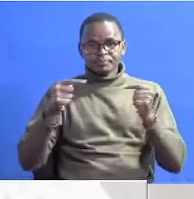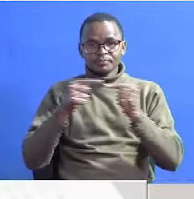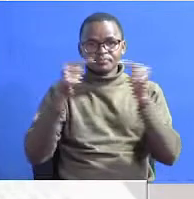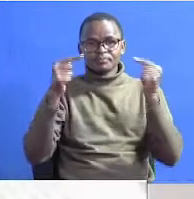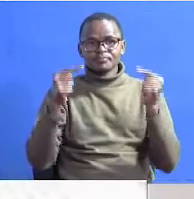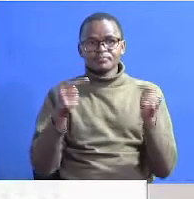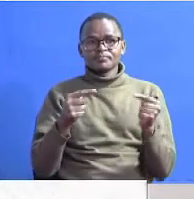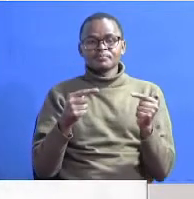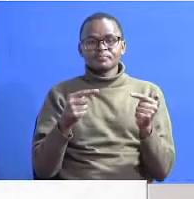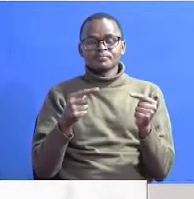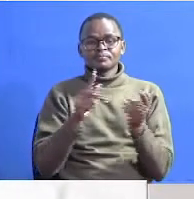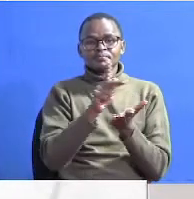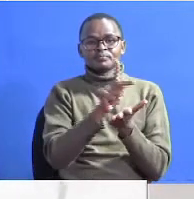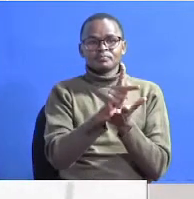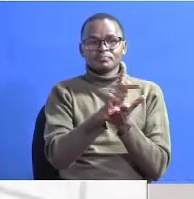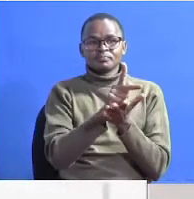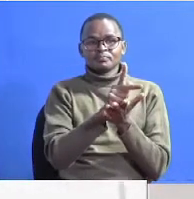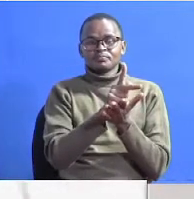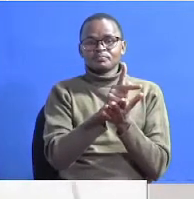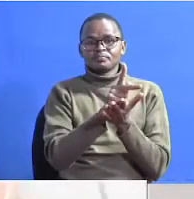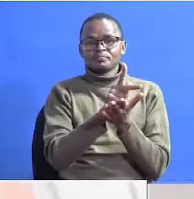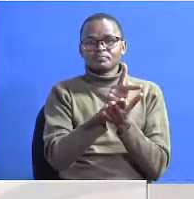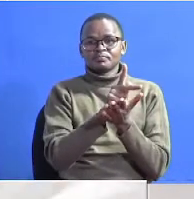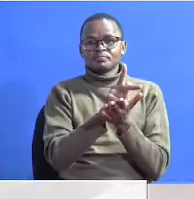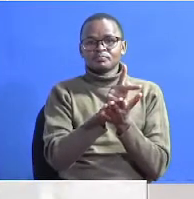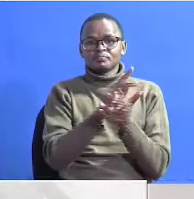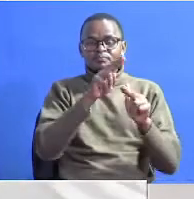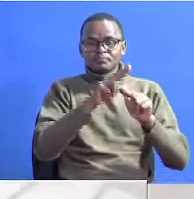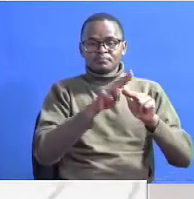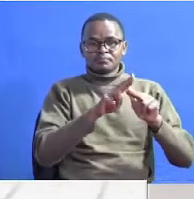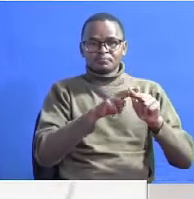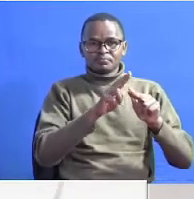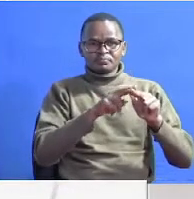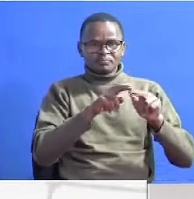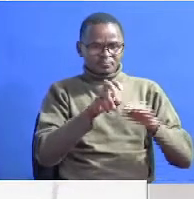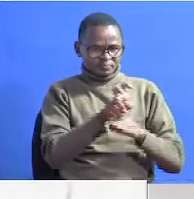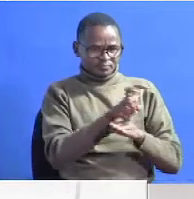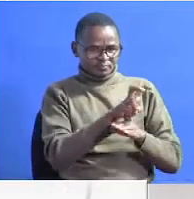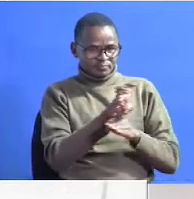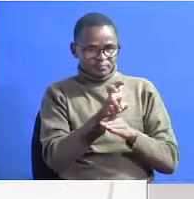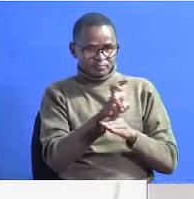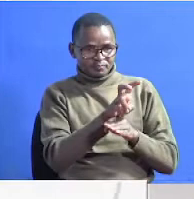opposition keeping the sitting government checks in